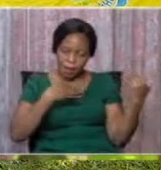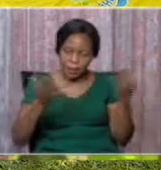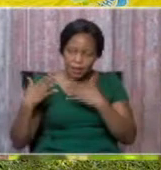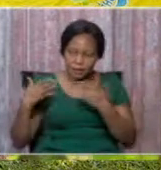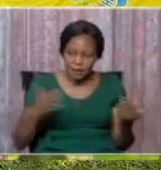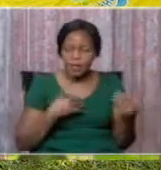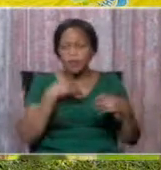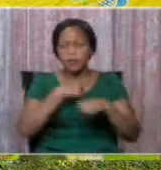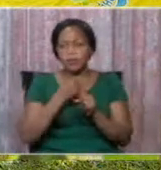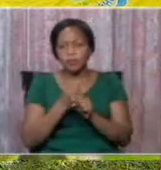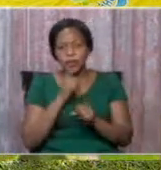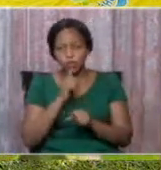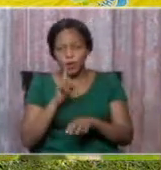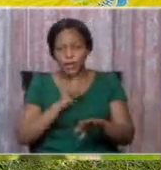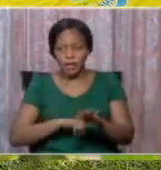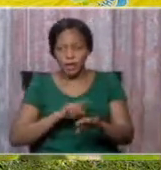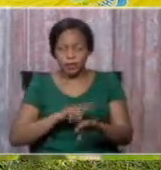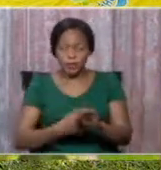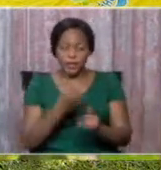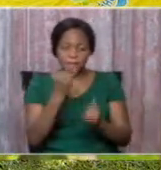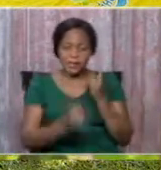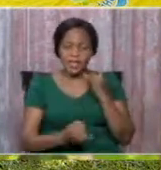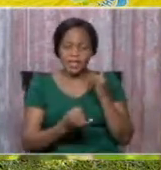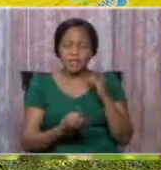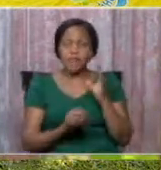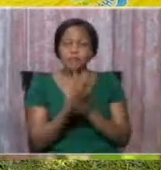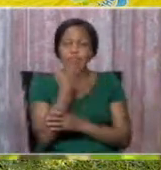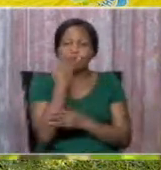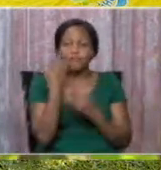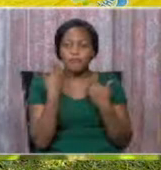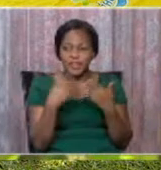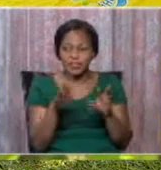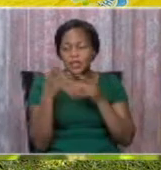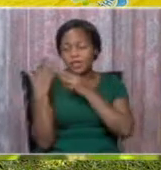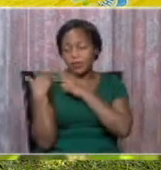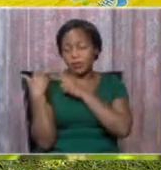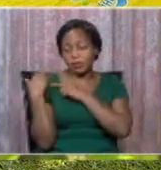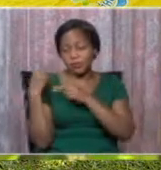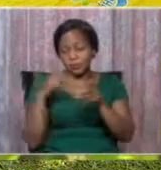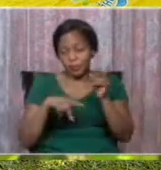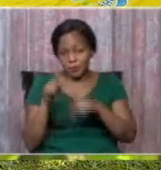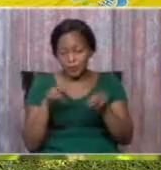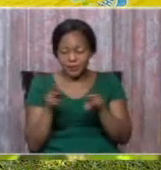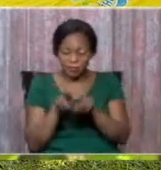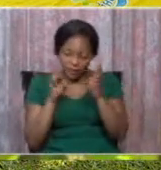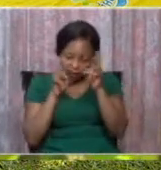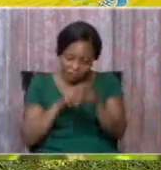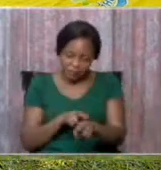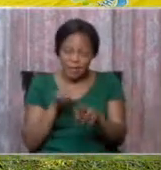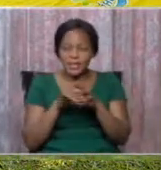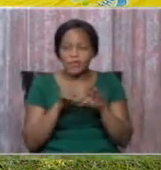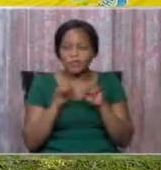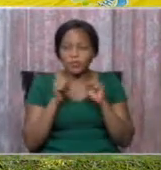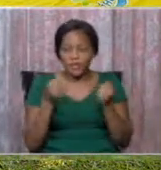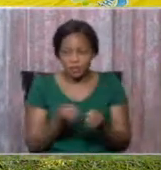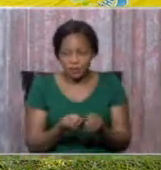There's early adolescence, there's middle adolescence, and there's late adolescence. And because of all these hormones and hormonal